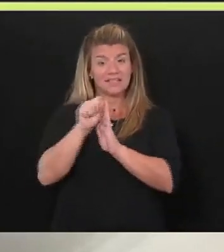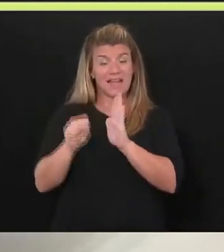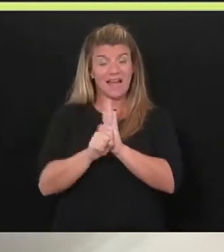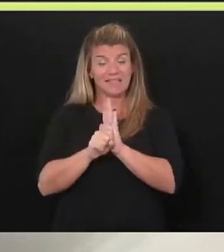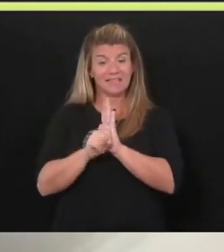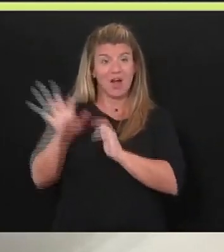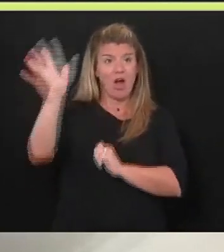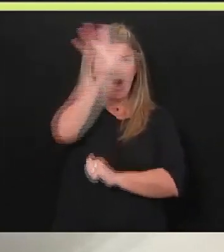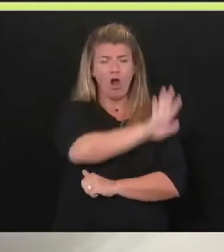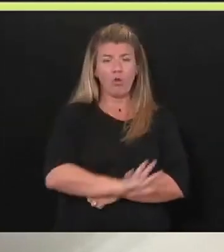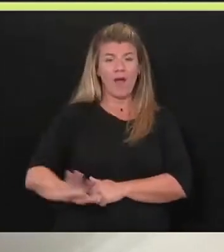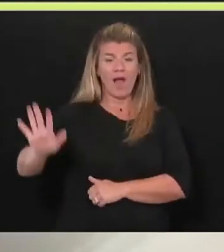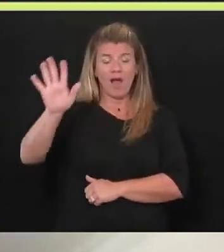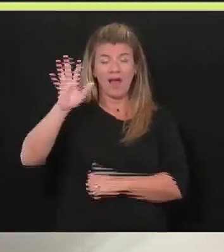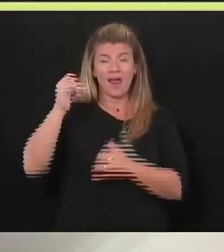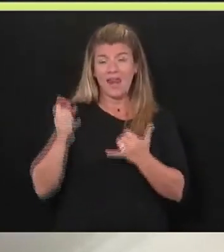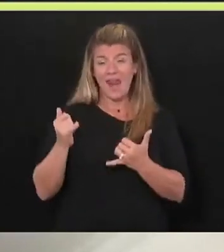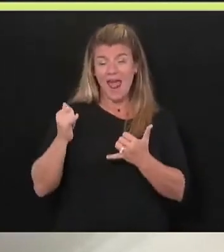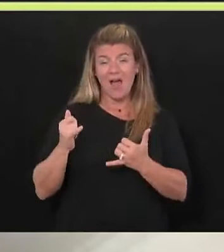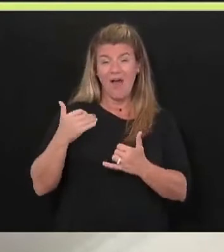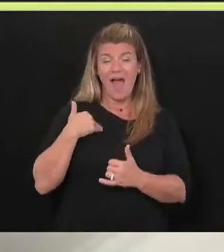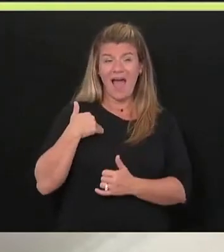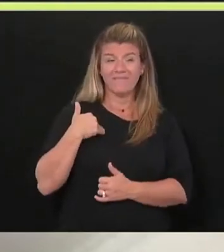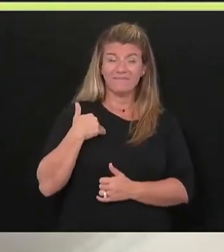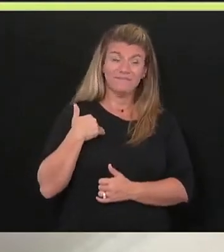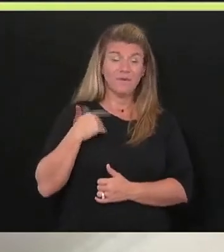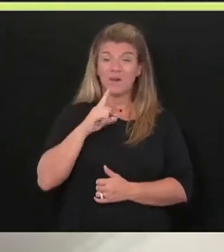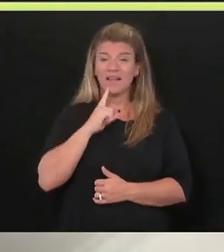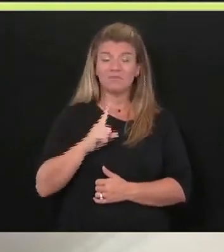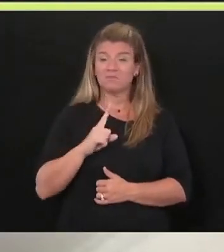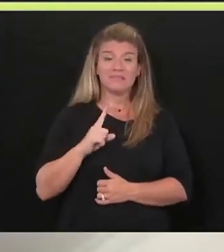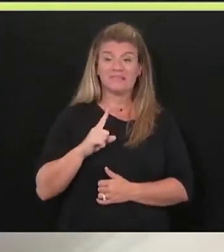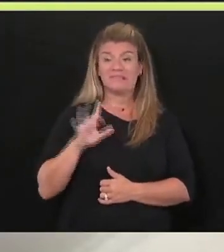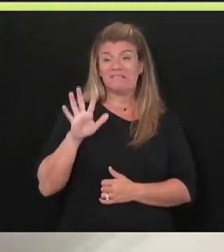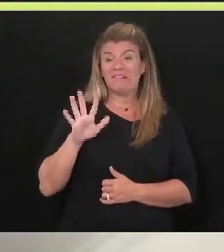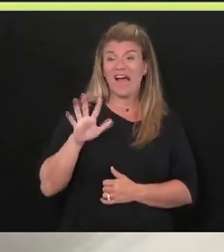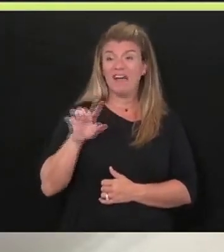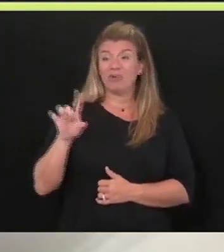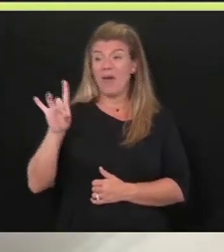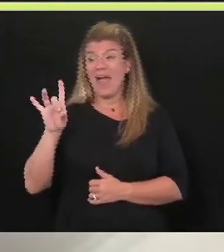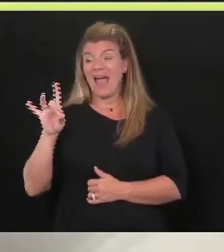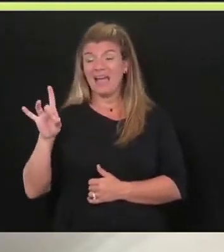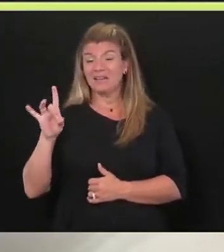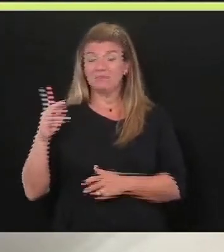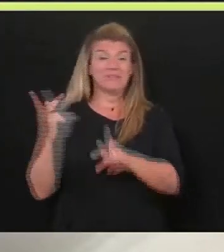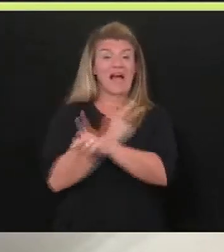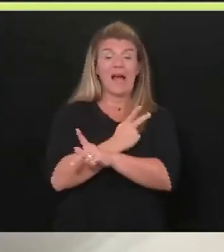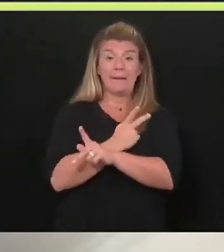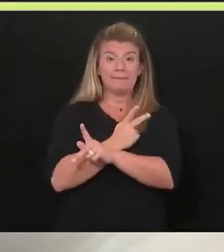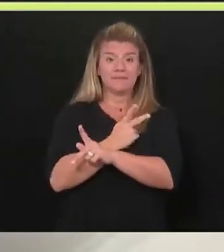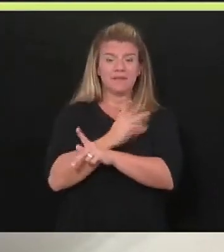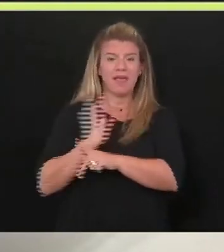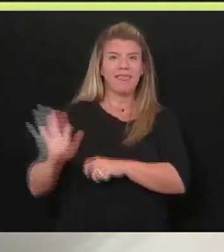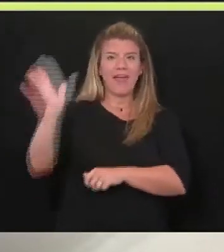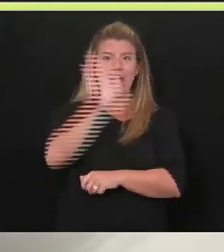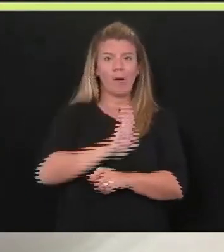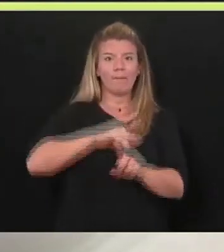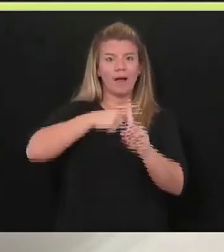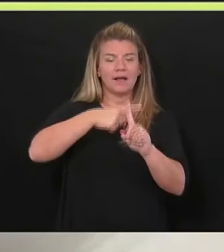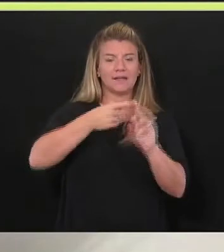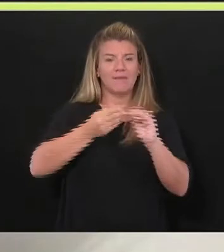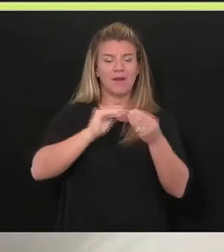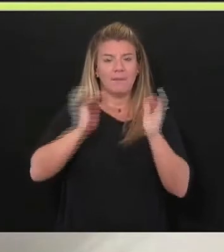us have between 5 and 8 times as many cases of coronavirus